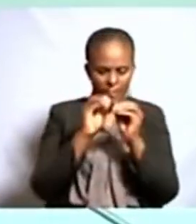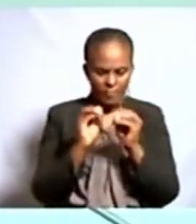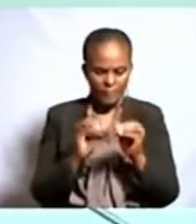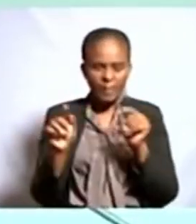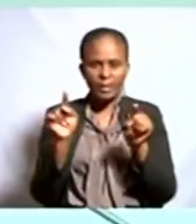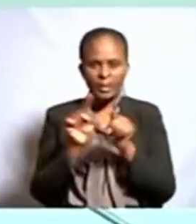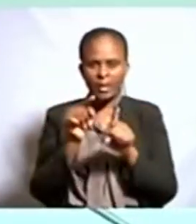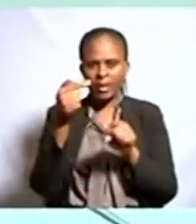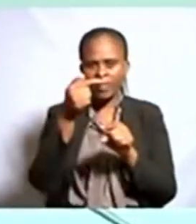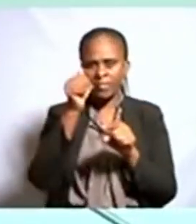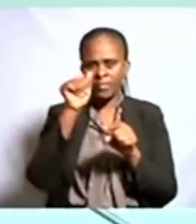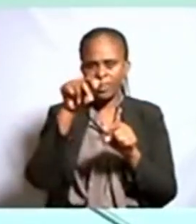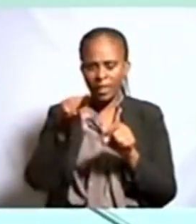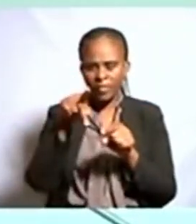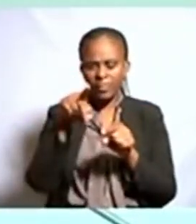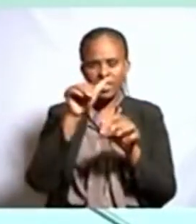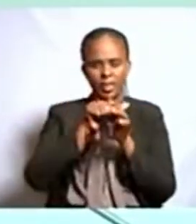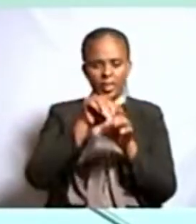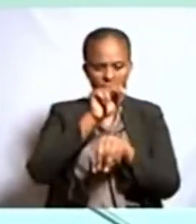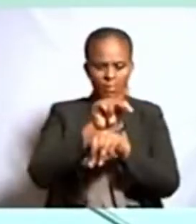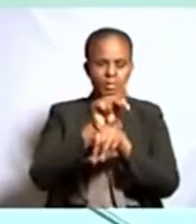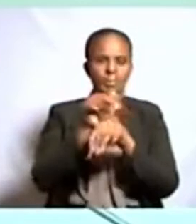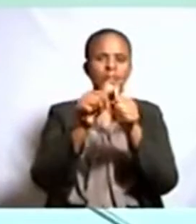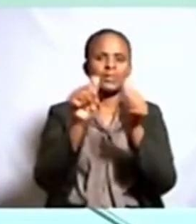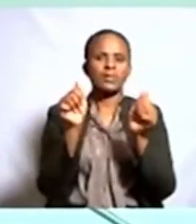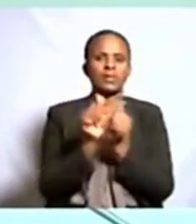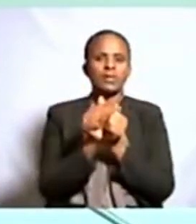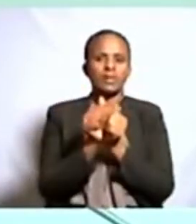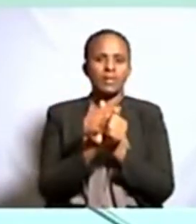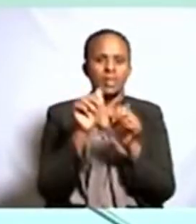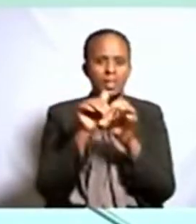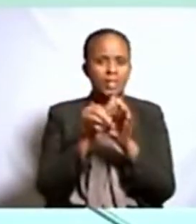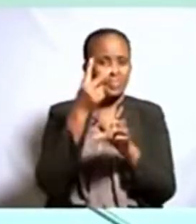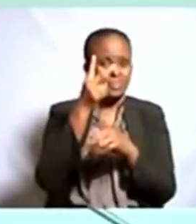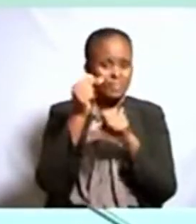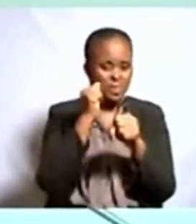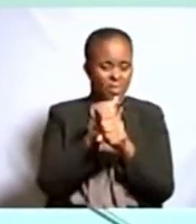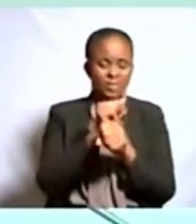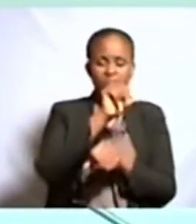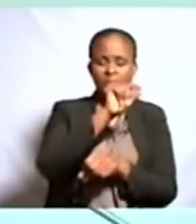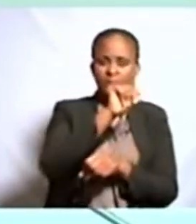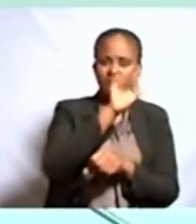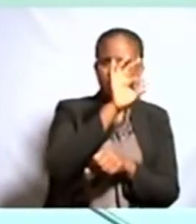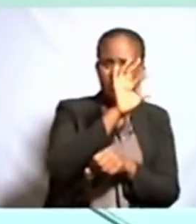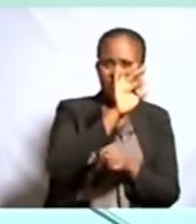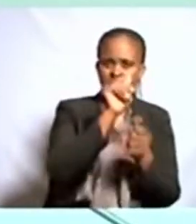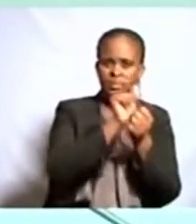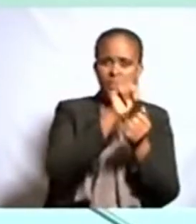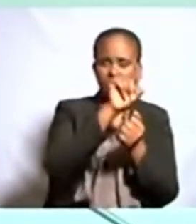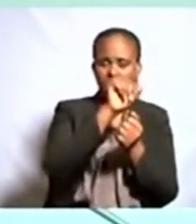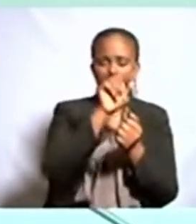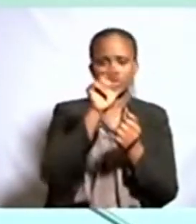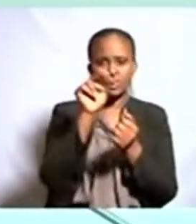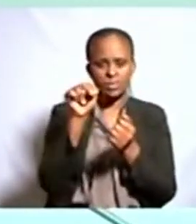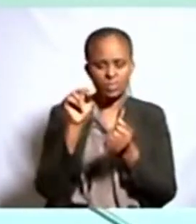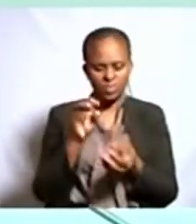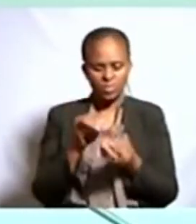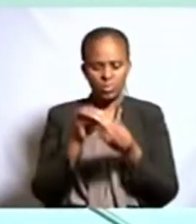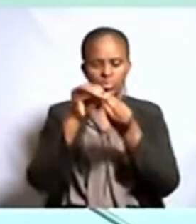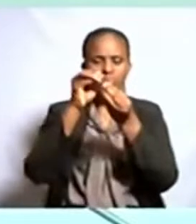filling of cashew fields in the project area. In 2 years, that's 2019 and 2022, a total of